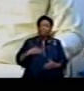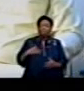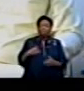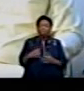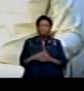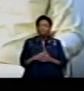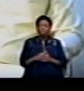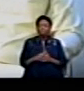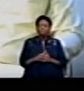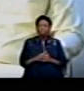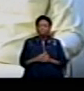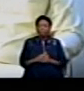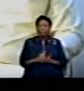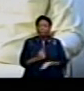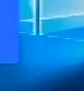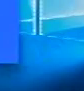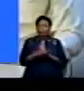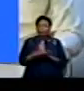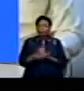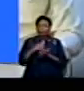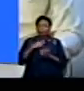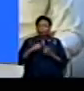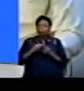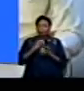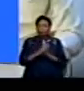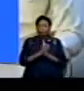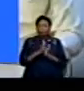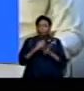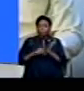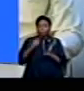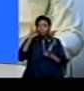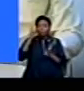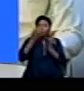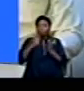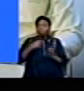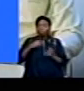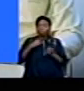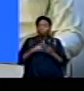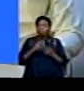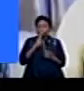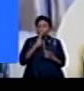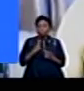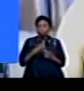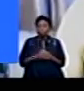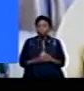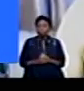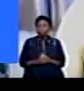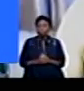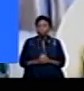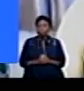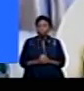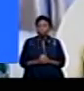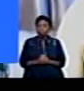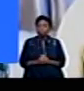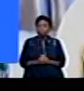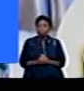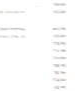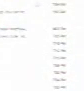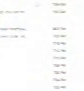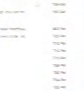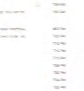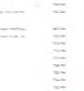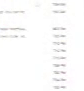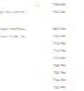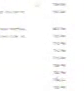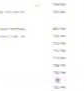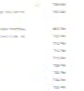Why am I there? Oh Lord, I pray those tendencies to take away from our lives in Jesus' name. Anywhere you need us, anywhere you want